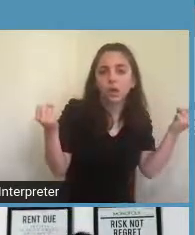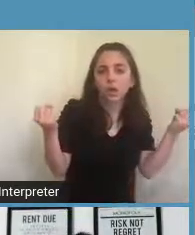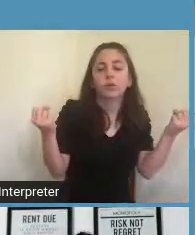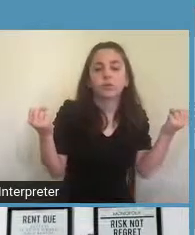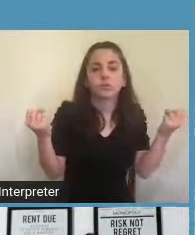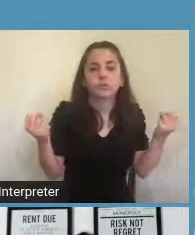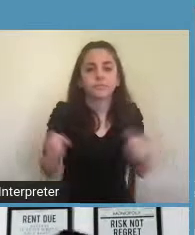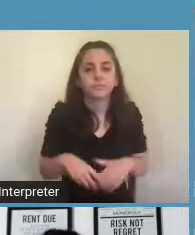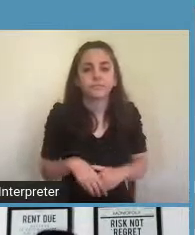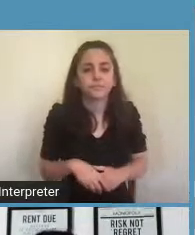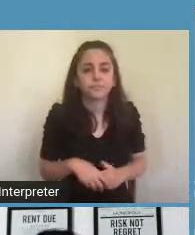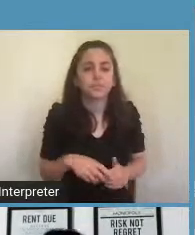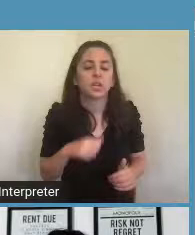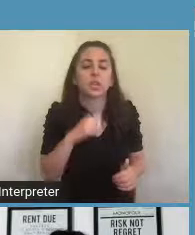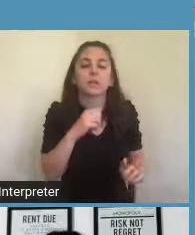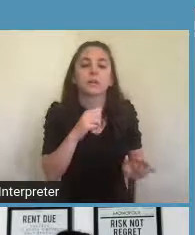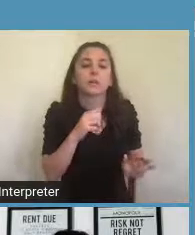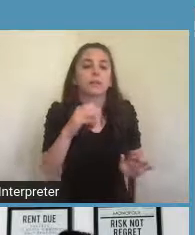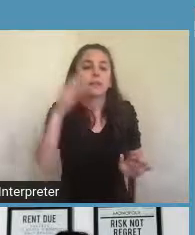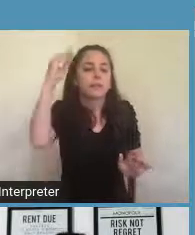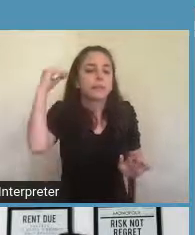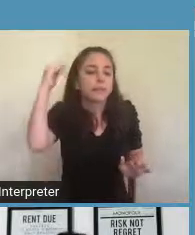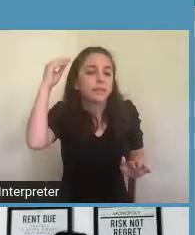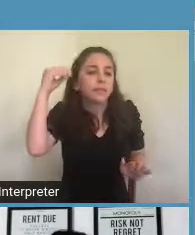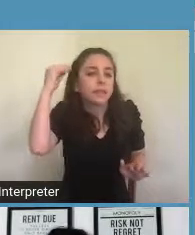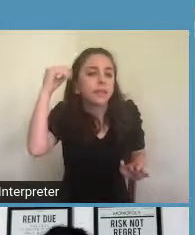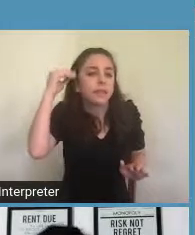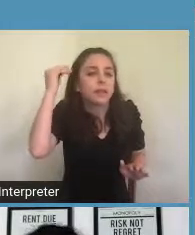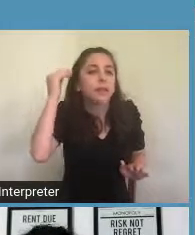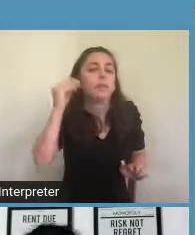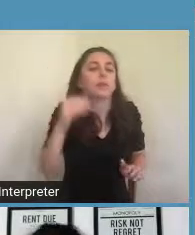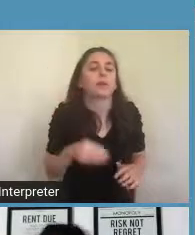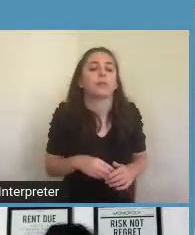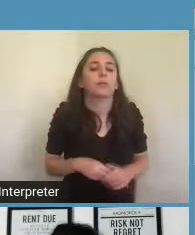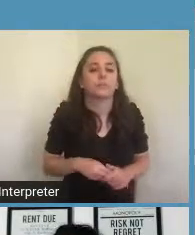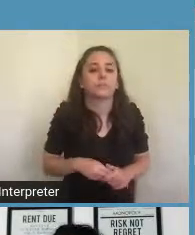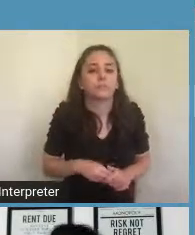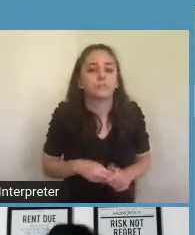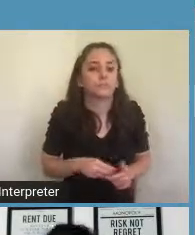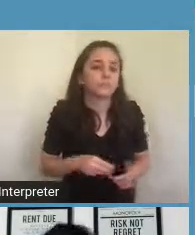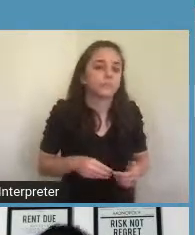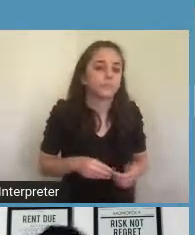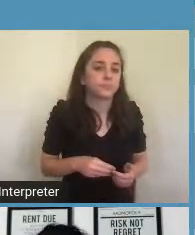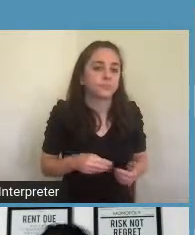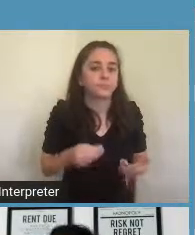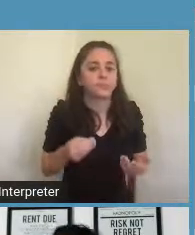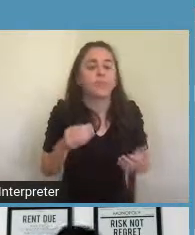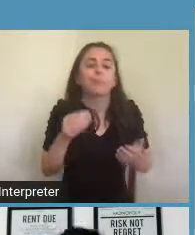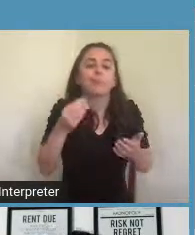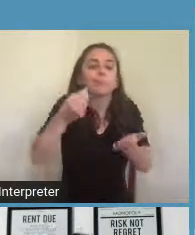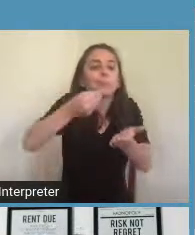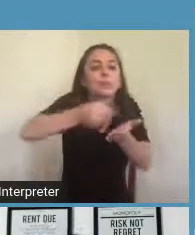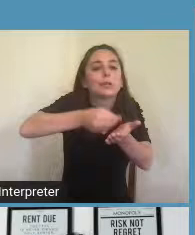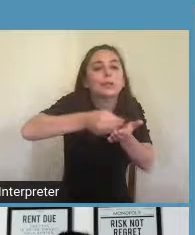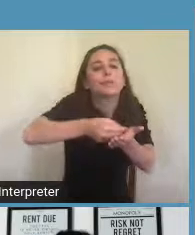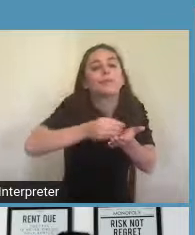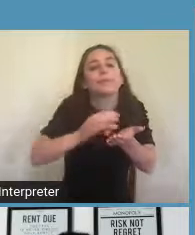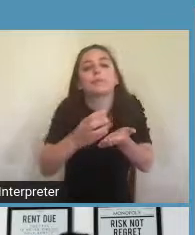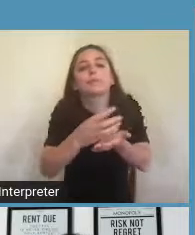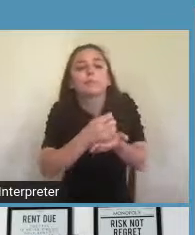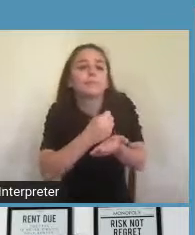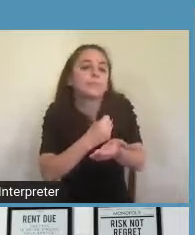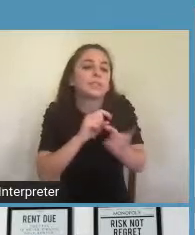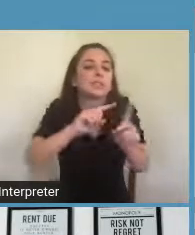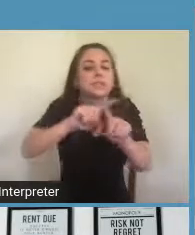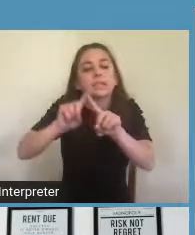only thinking about, what are some of their hiring cycles, right? So for you, that might be around kind of fundraising cycles or other things that are happening